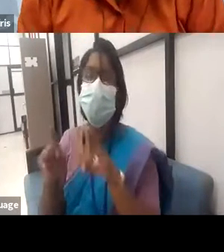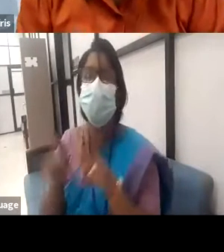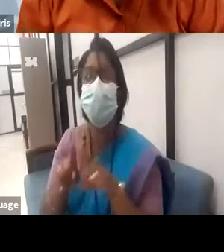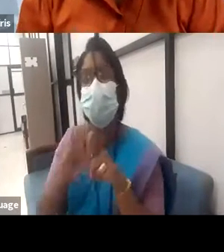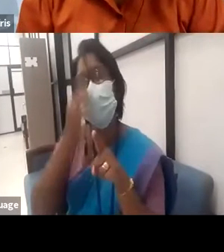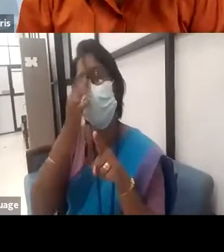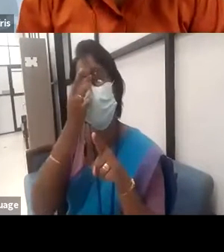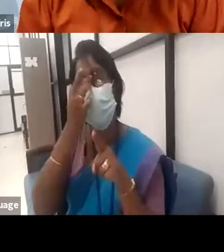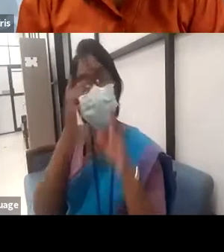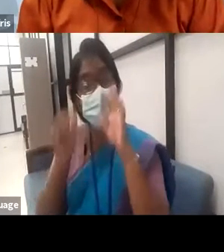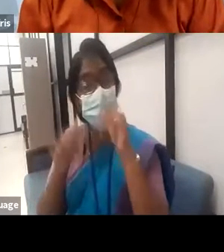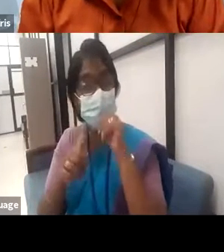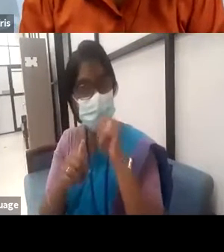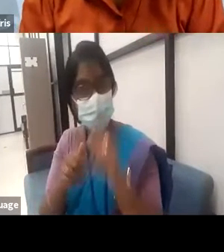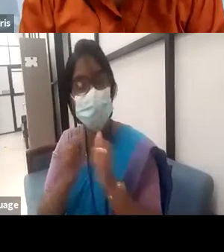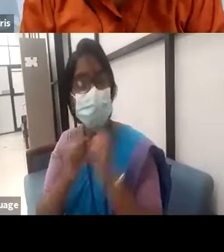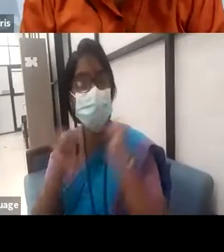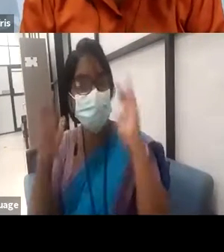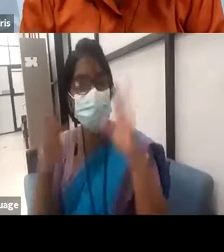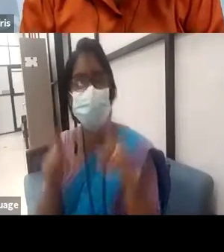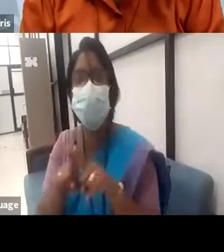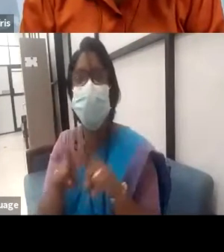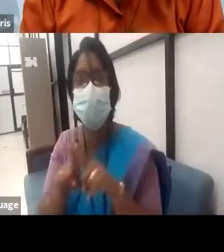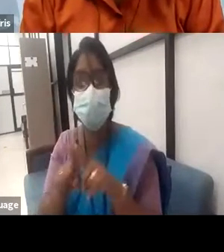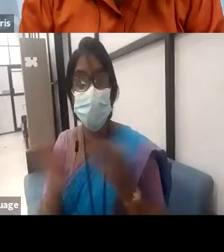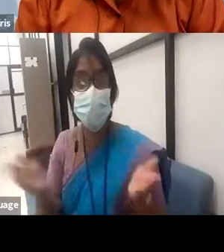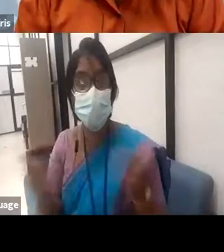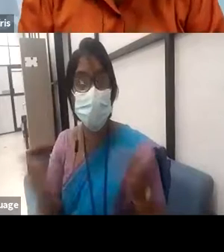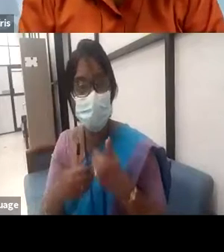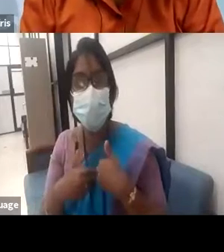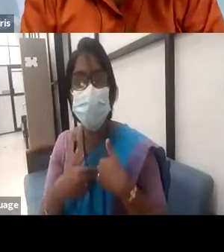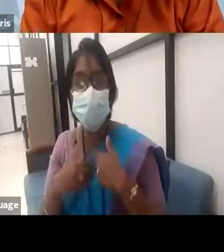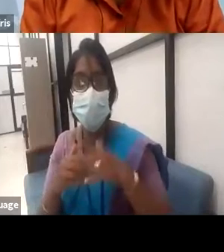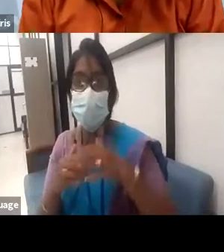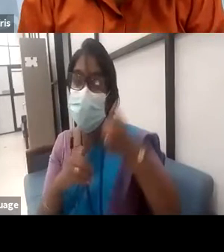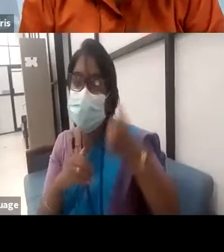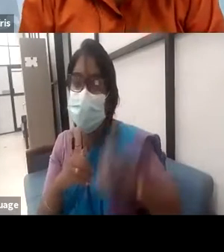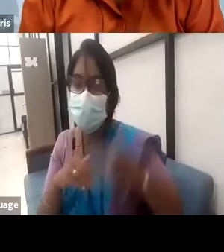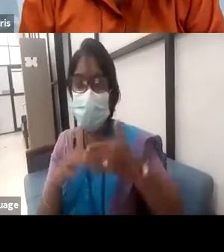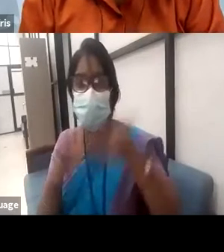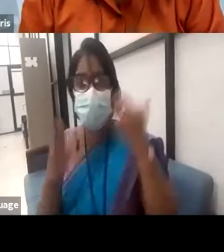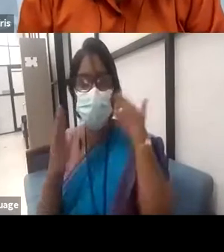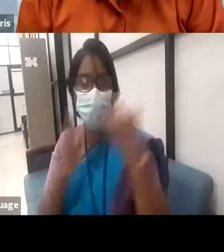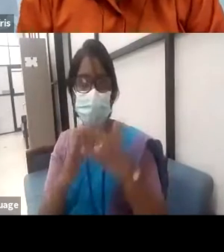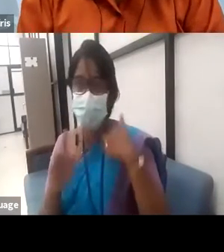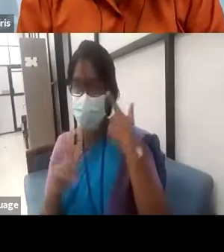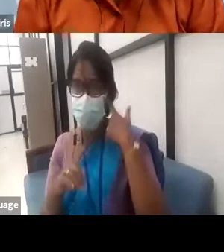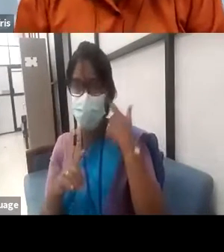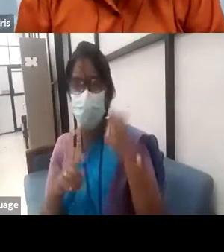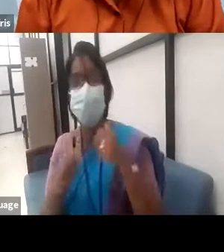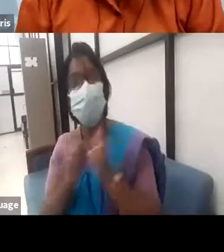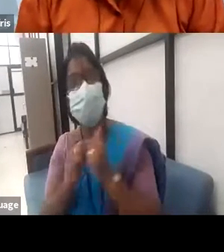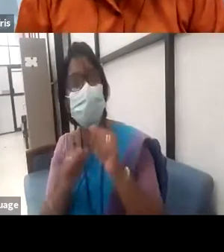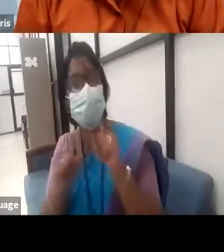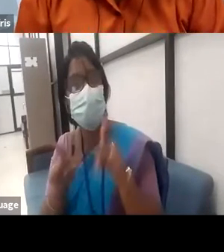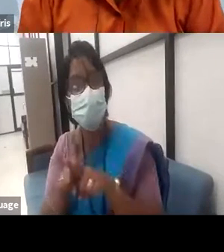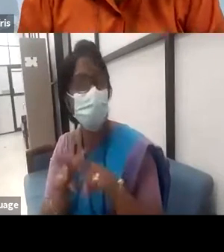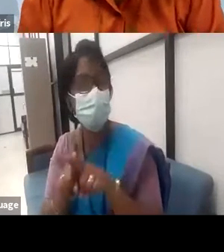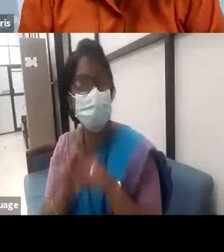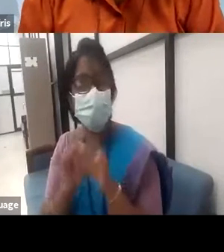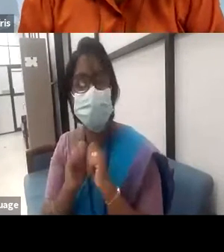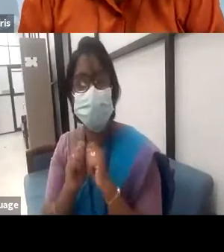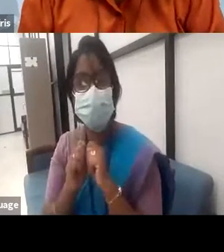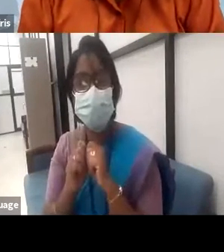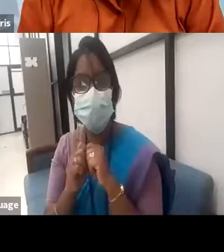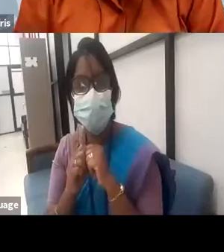keep values and purpose at the core of what we are doing as we step into the future. And what is that future? And I will end with